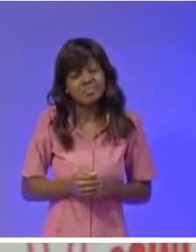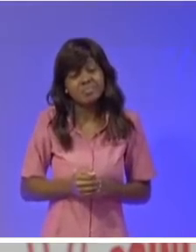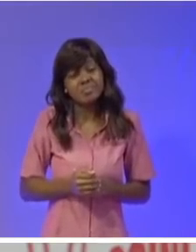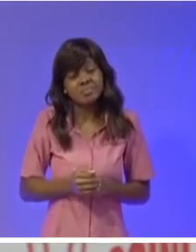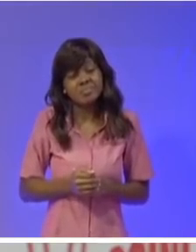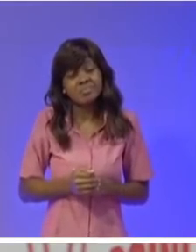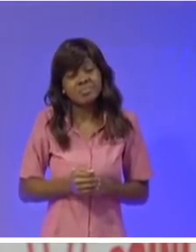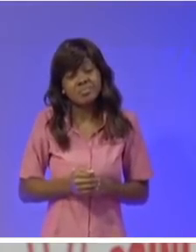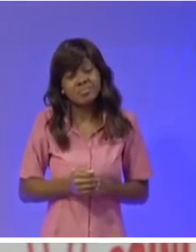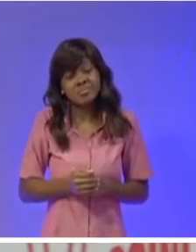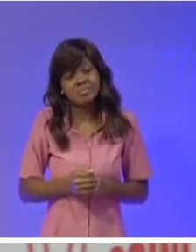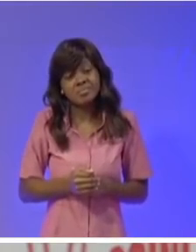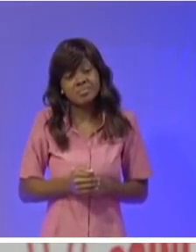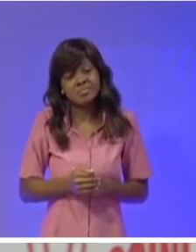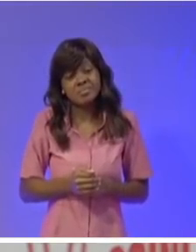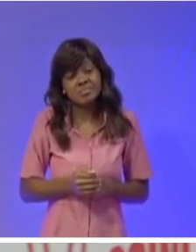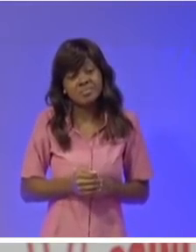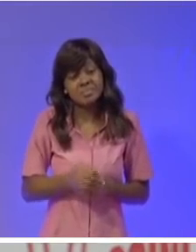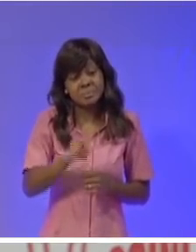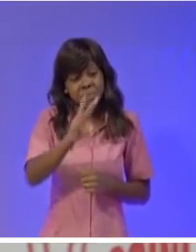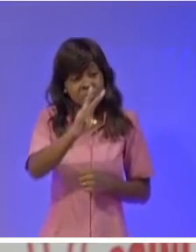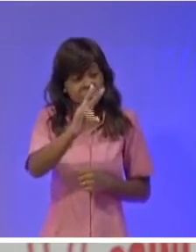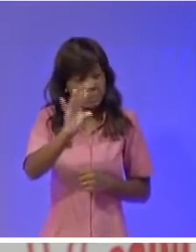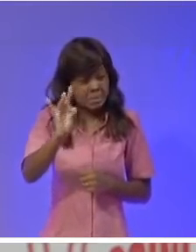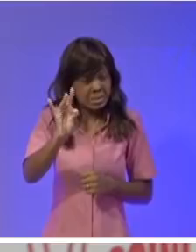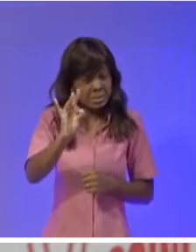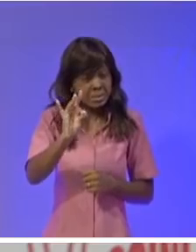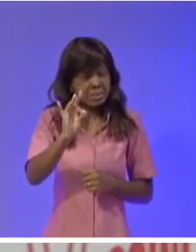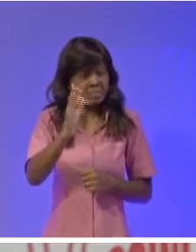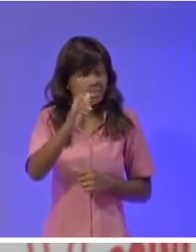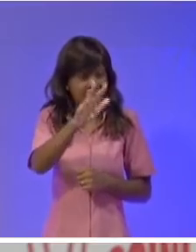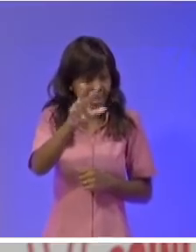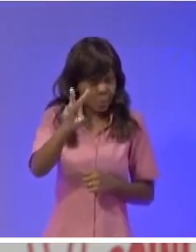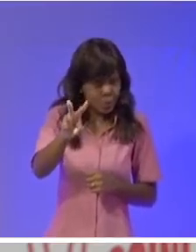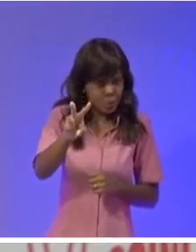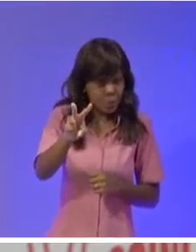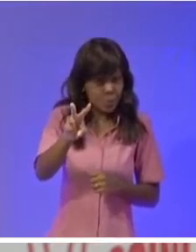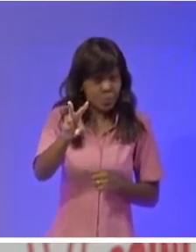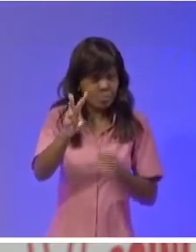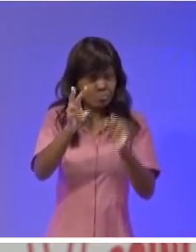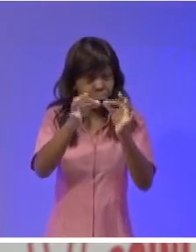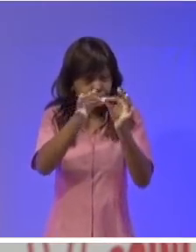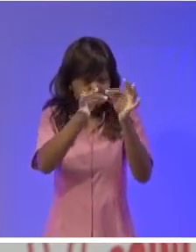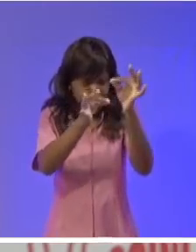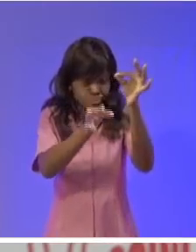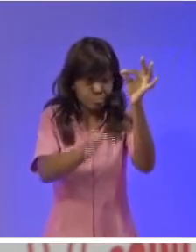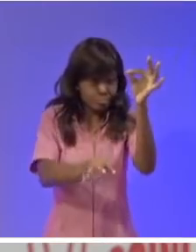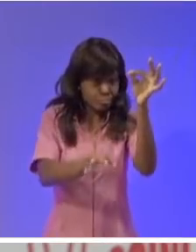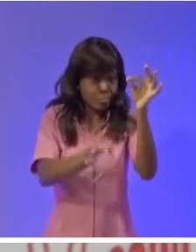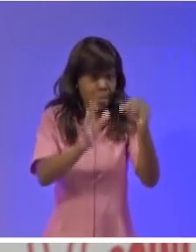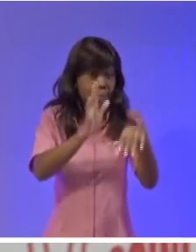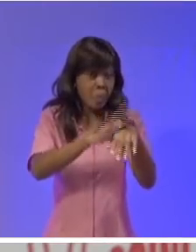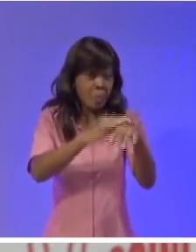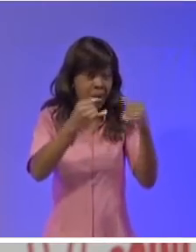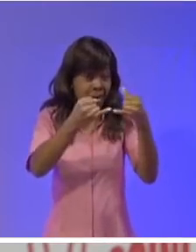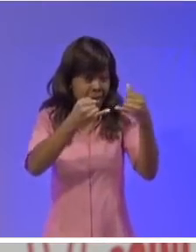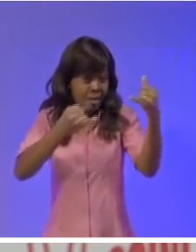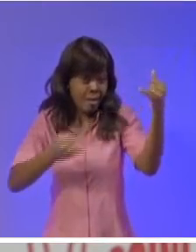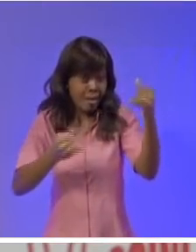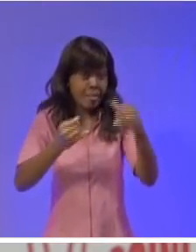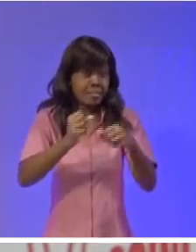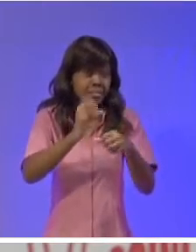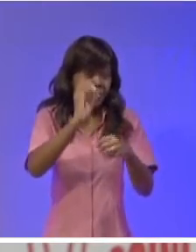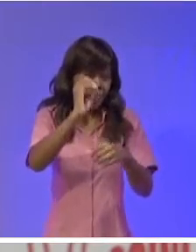32 mutations on the spike protein is quite a large number of variations. So it's significantly different. But I have